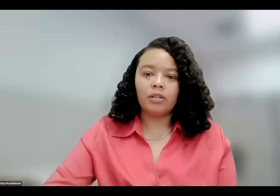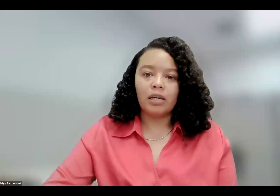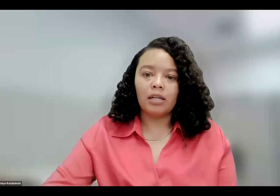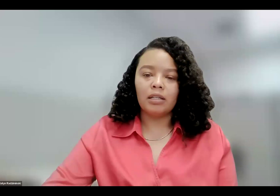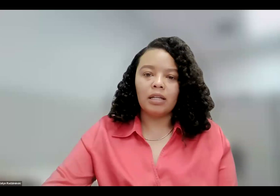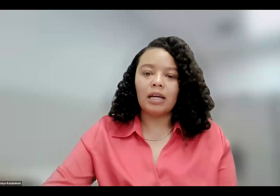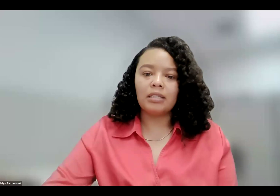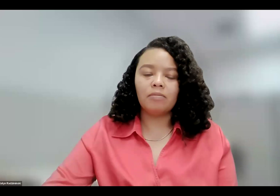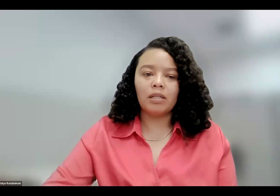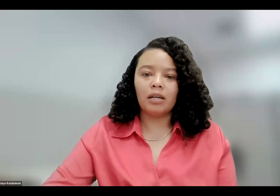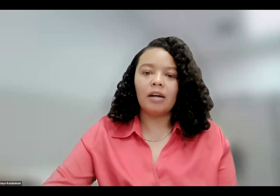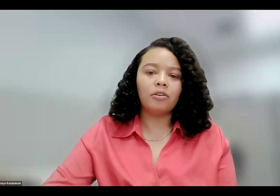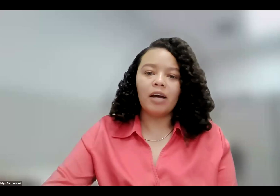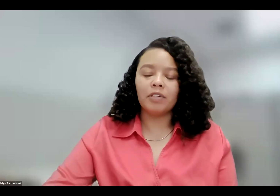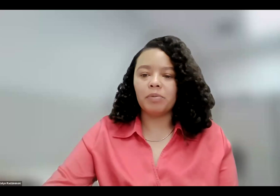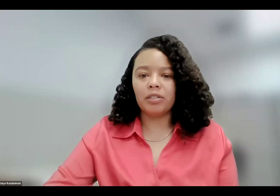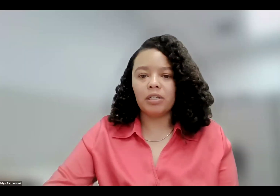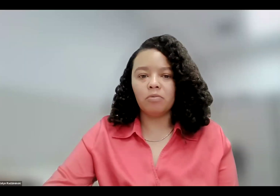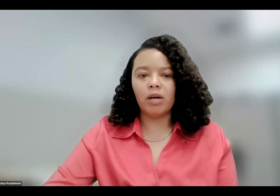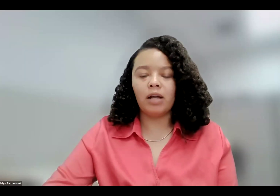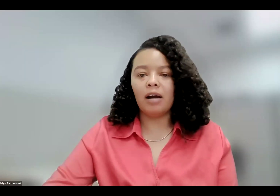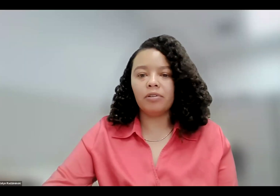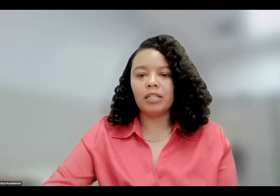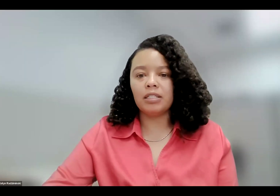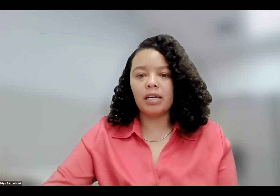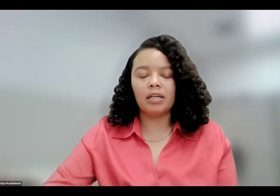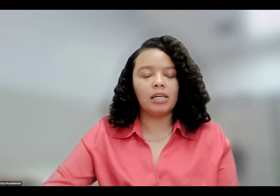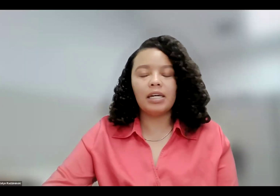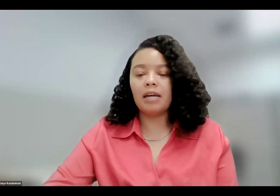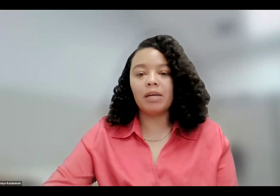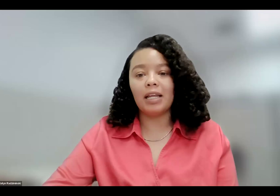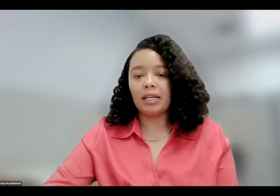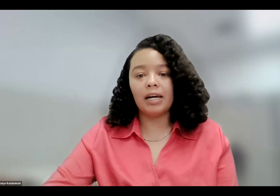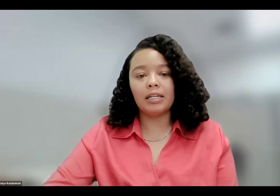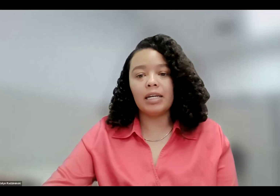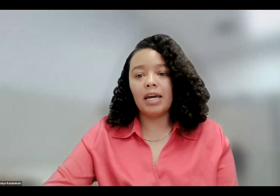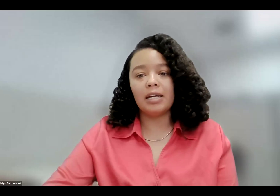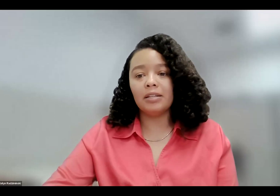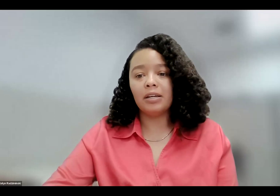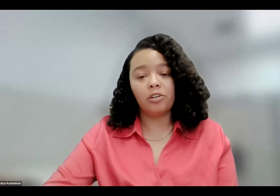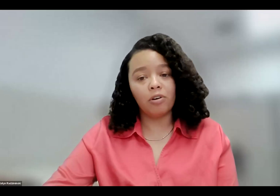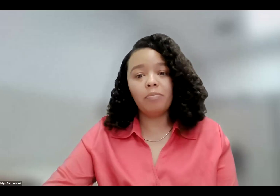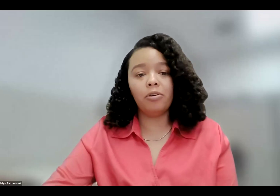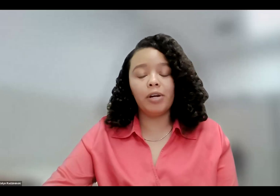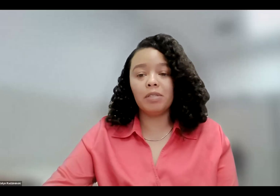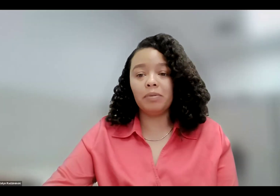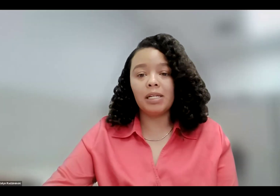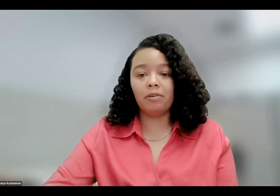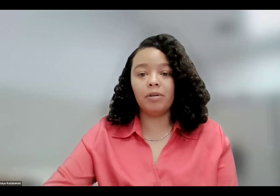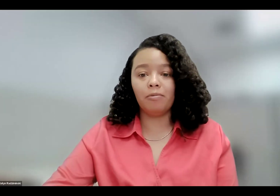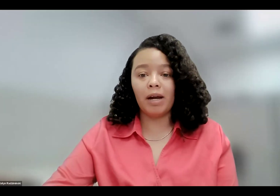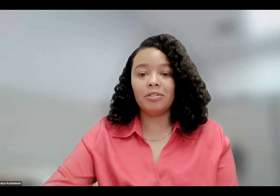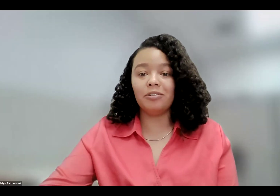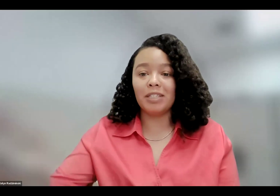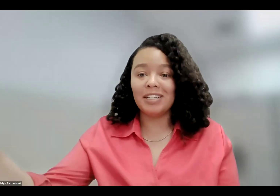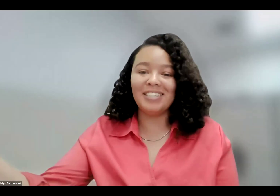Thank you, Leanne. And that's something I know I've experienced as well after these settings. It can be like night and day, and you are programmed to please